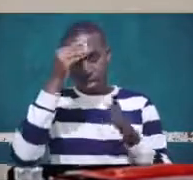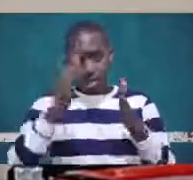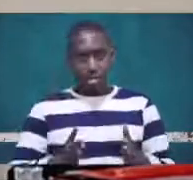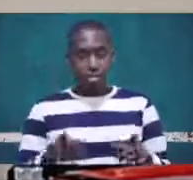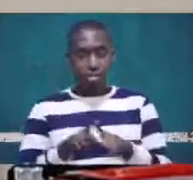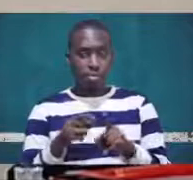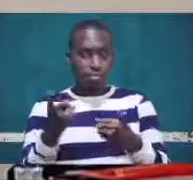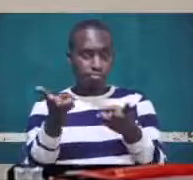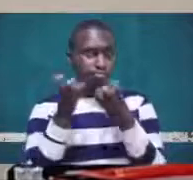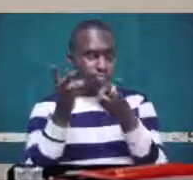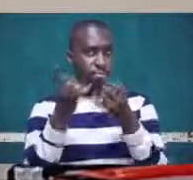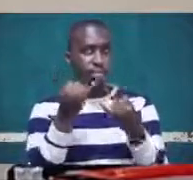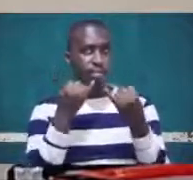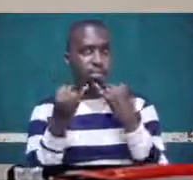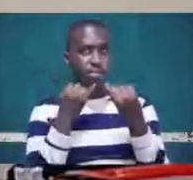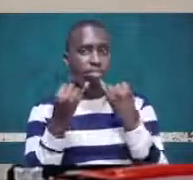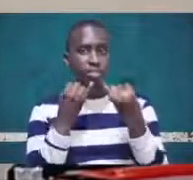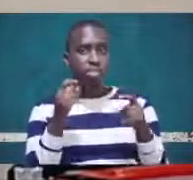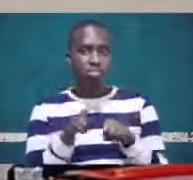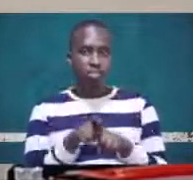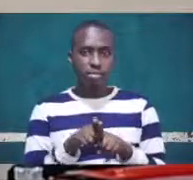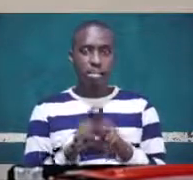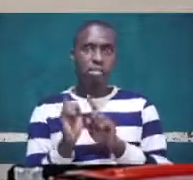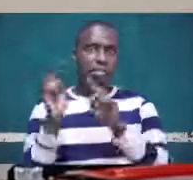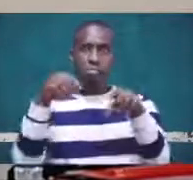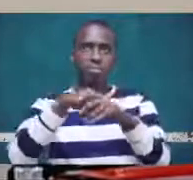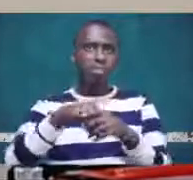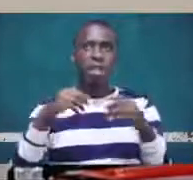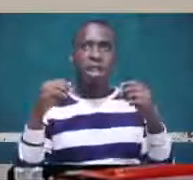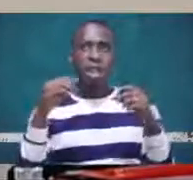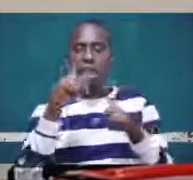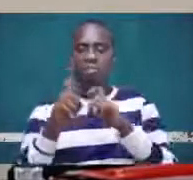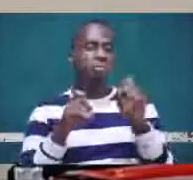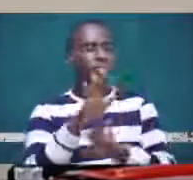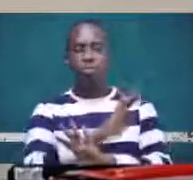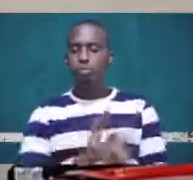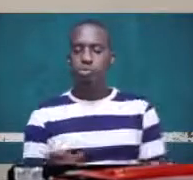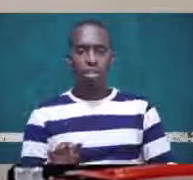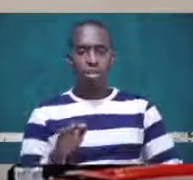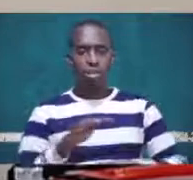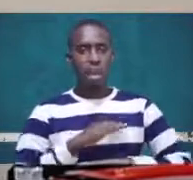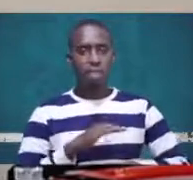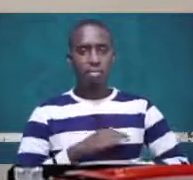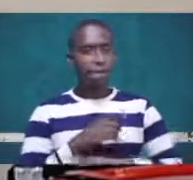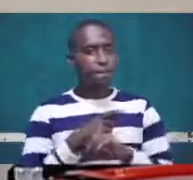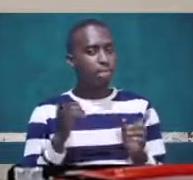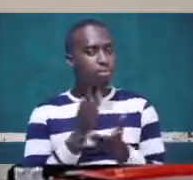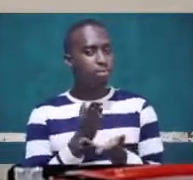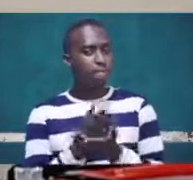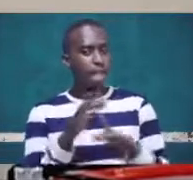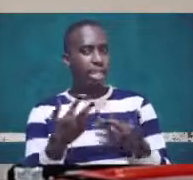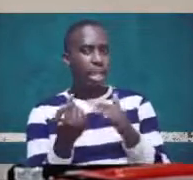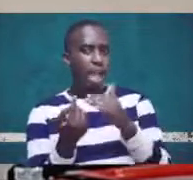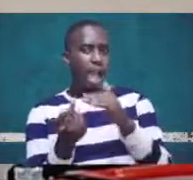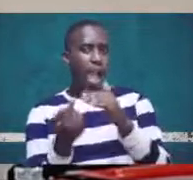pick the information and just say, you know what, let me grasp it after it is going to come in the exam, and that's it. But is there a component